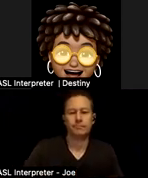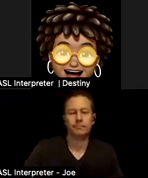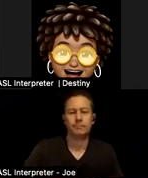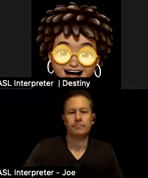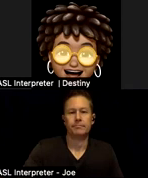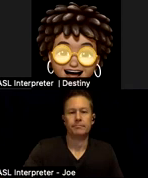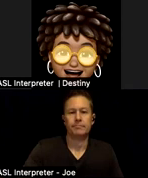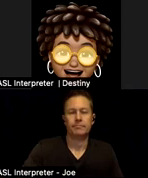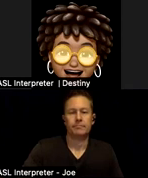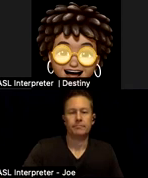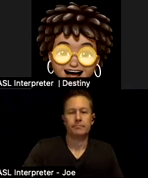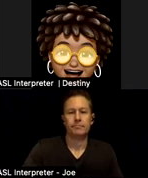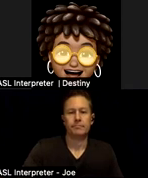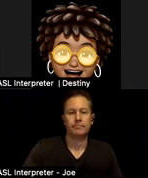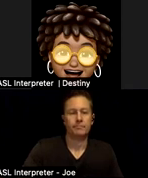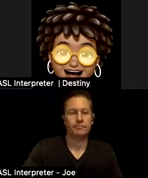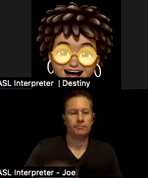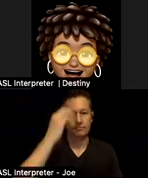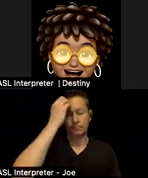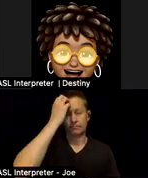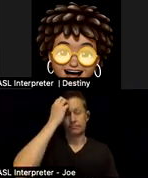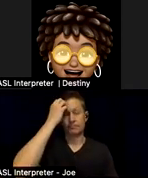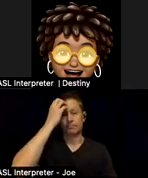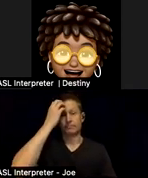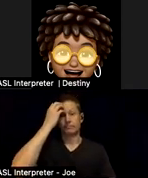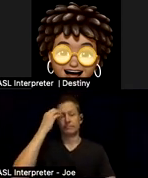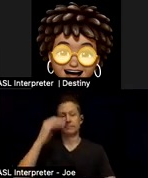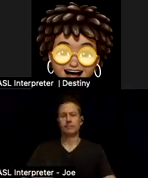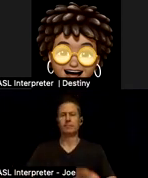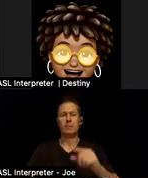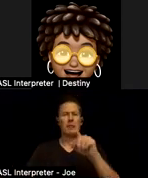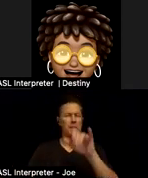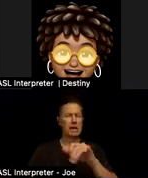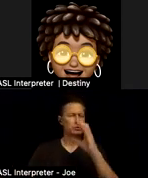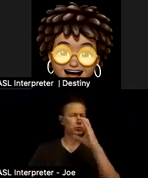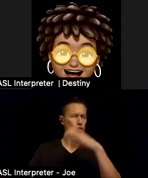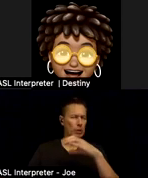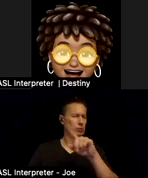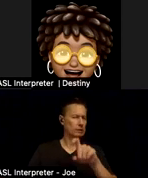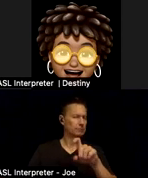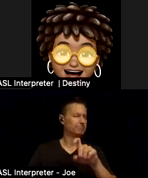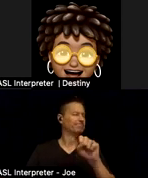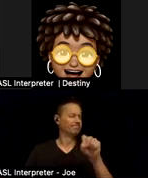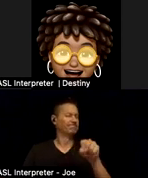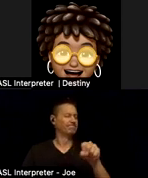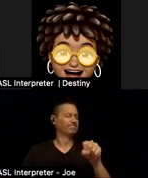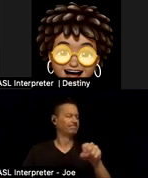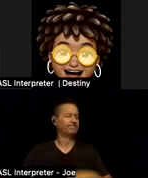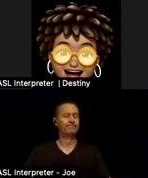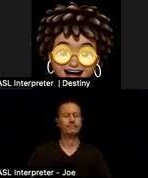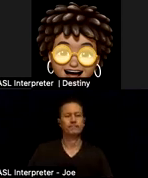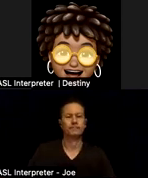That's an off-the-wall question. That is an off-the-wall question. Yes, it is.